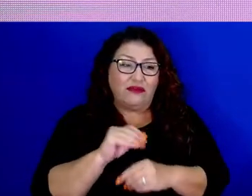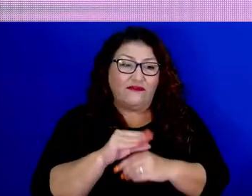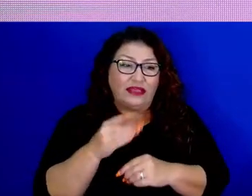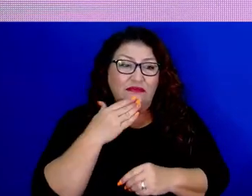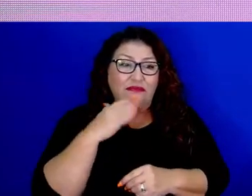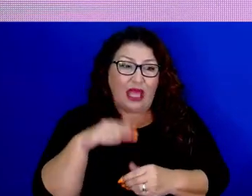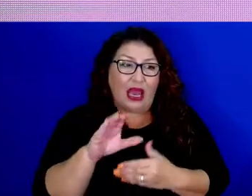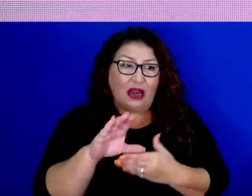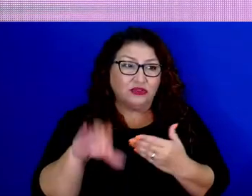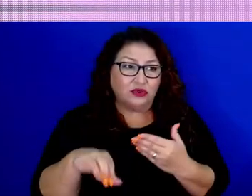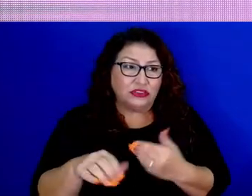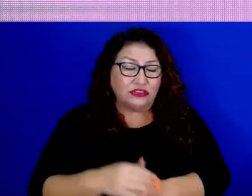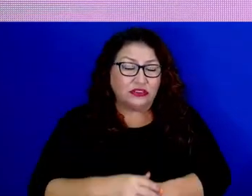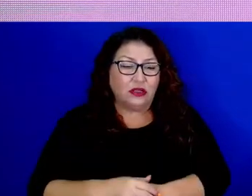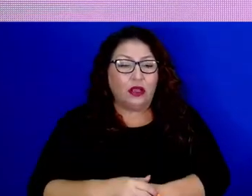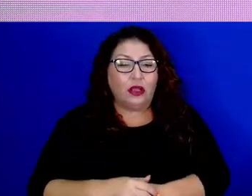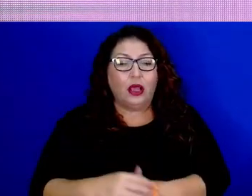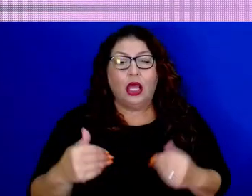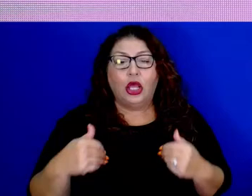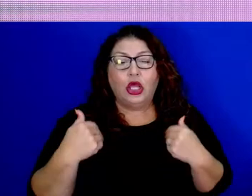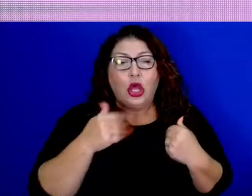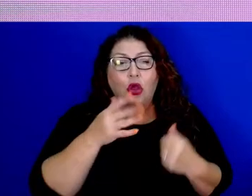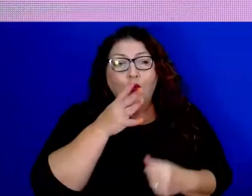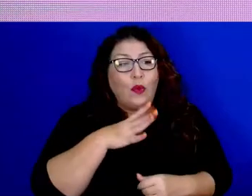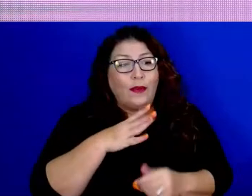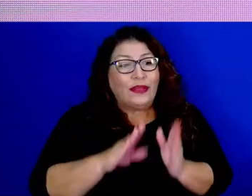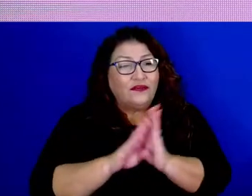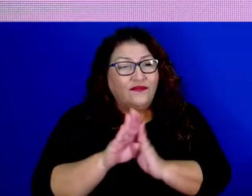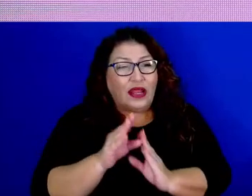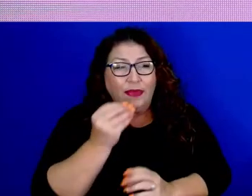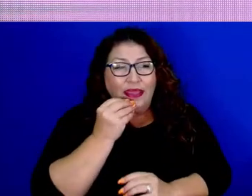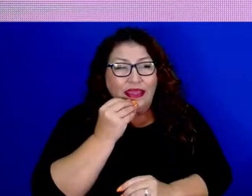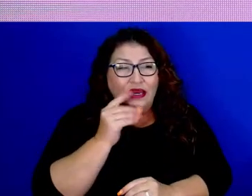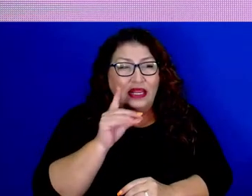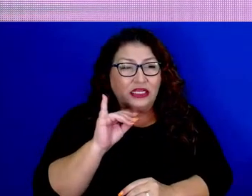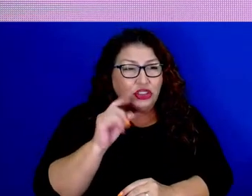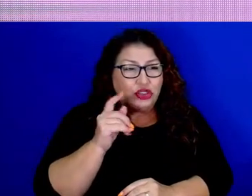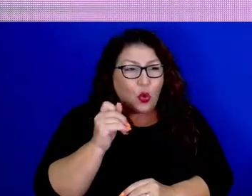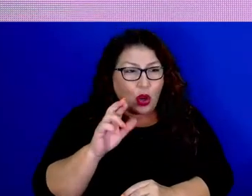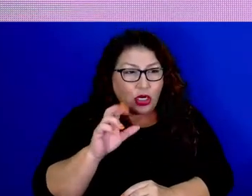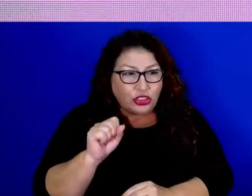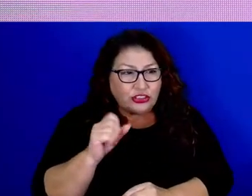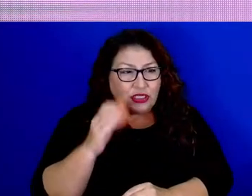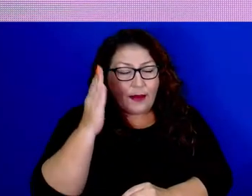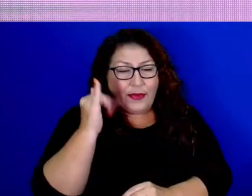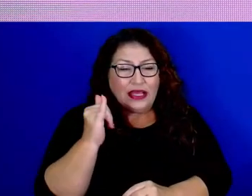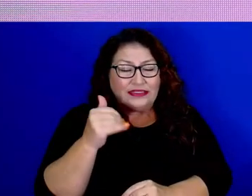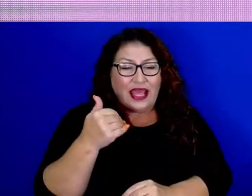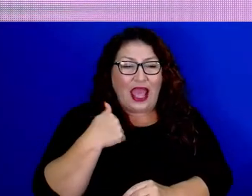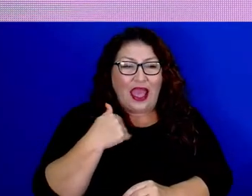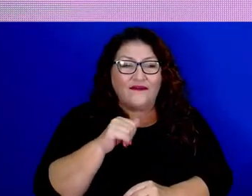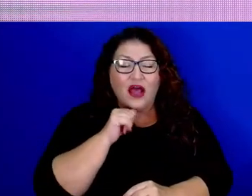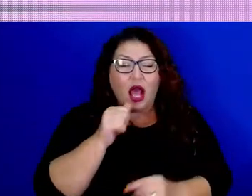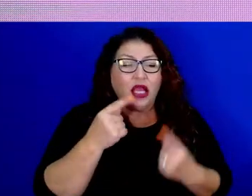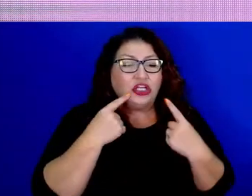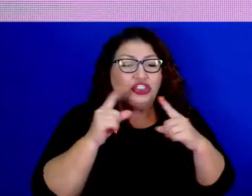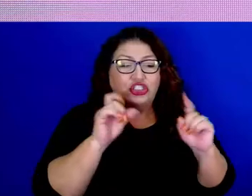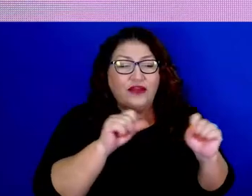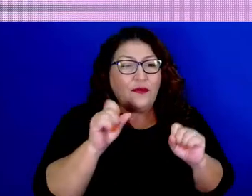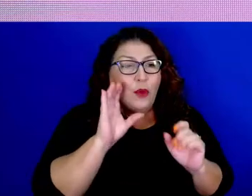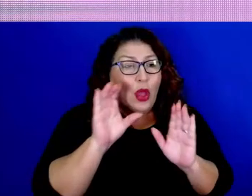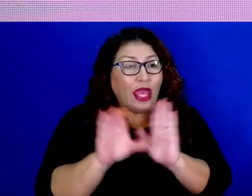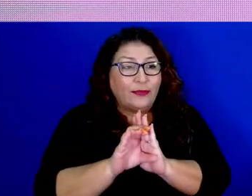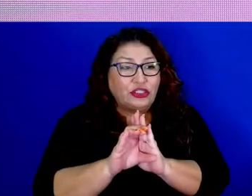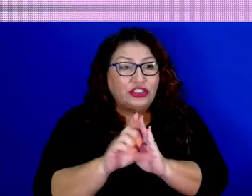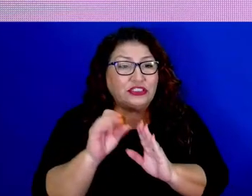Young women develop eating disorders because they are surrounded by unachievable images of what a woman's